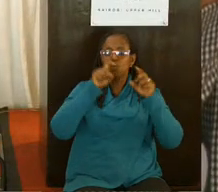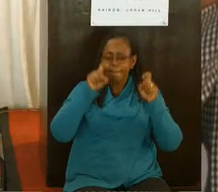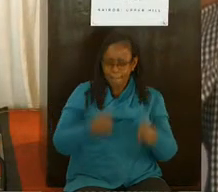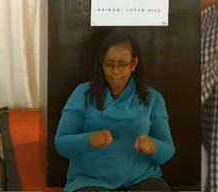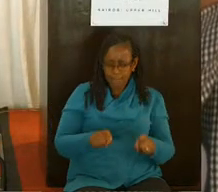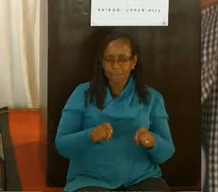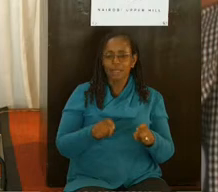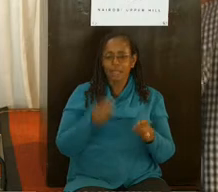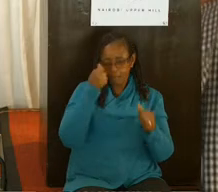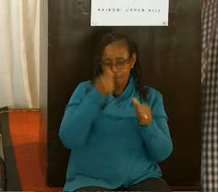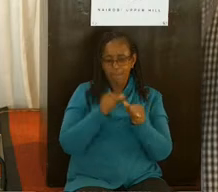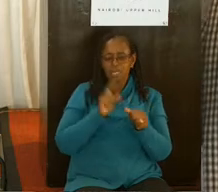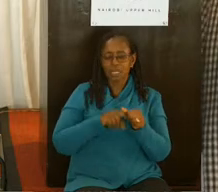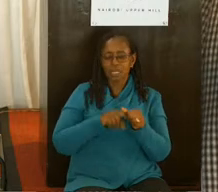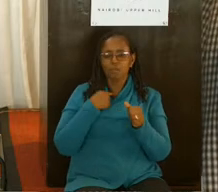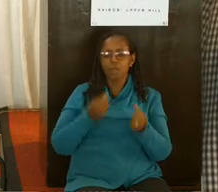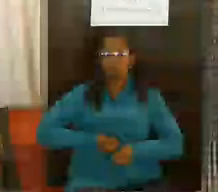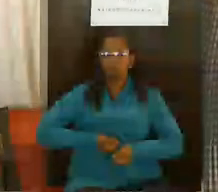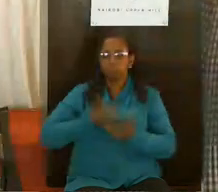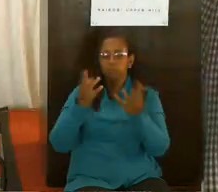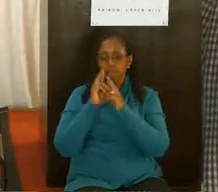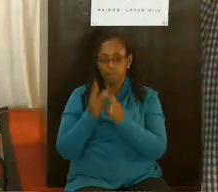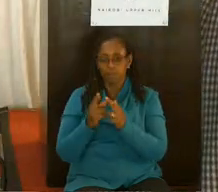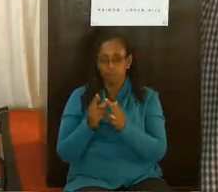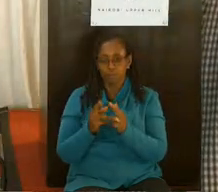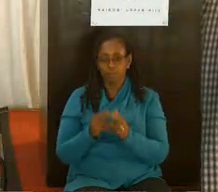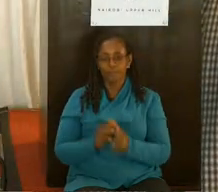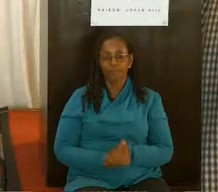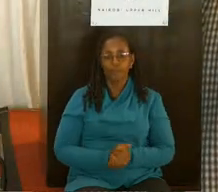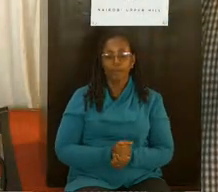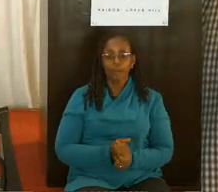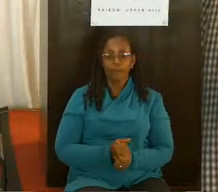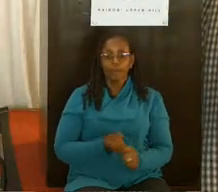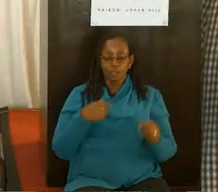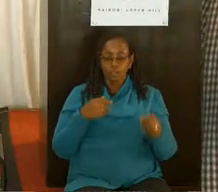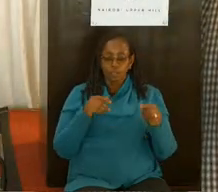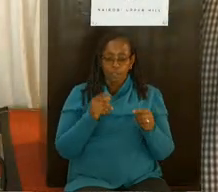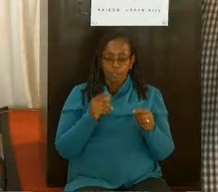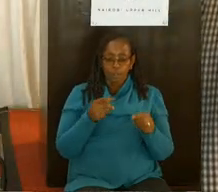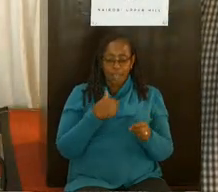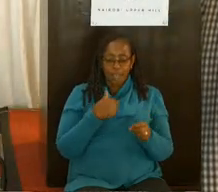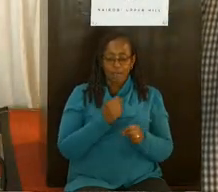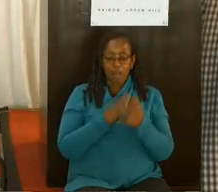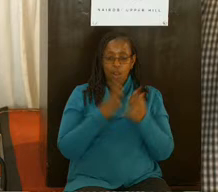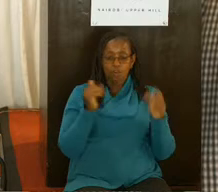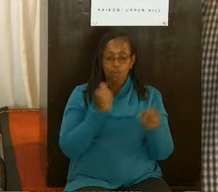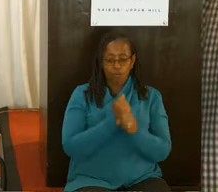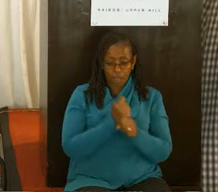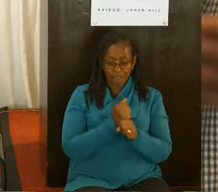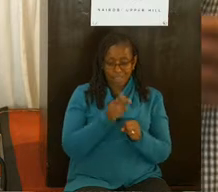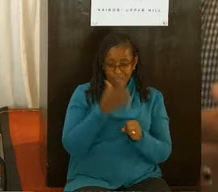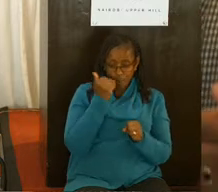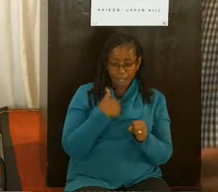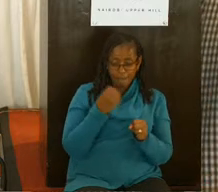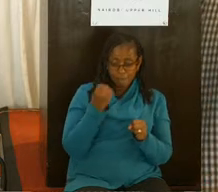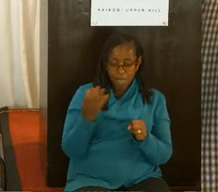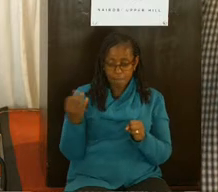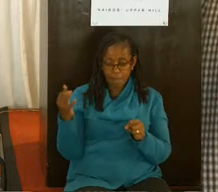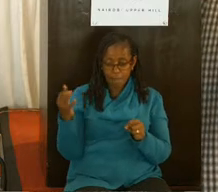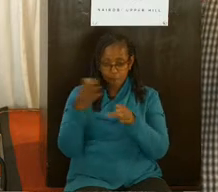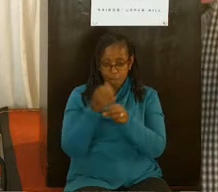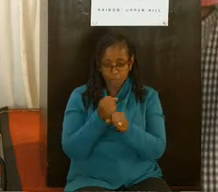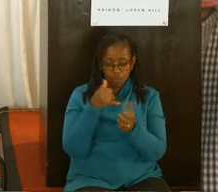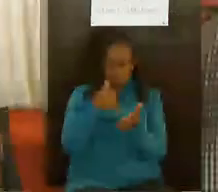we are when we are reporting so while our fault media to some extent but uh but there is work to be done and of course that's why we have many other organizations